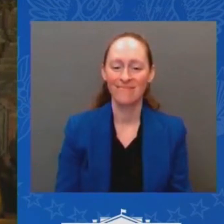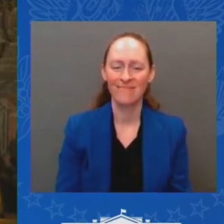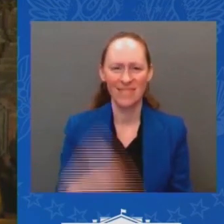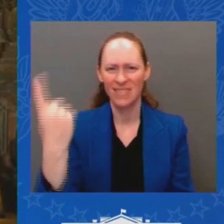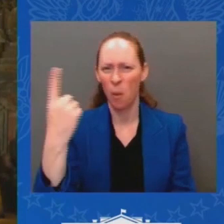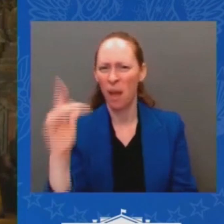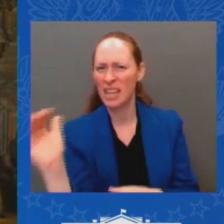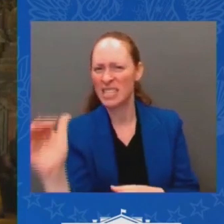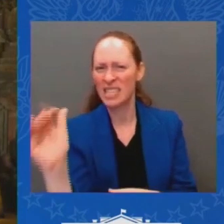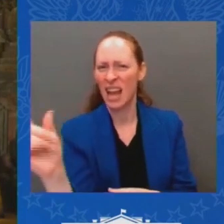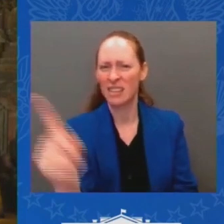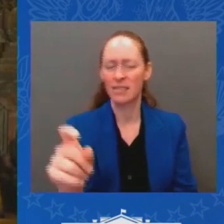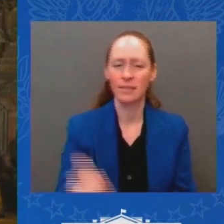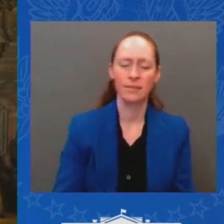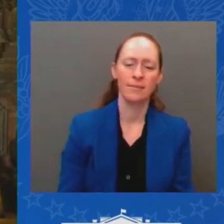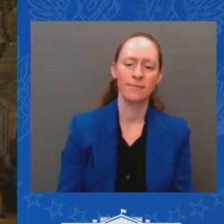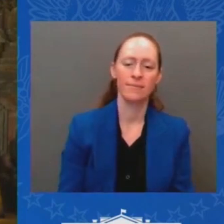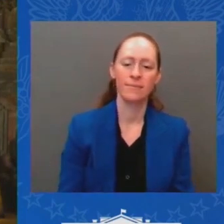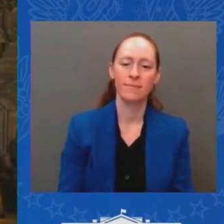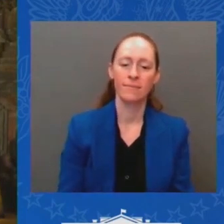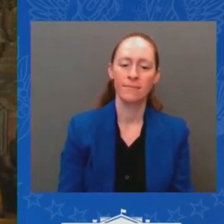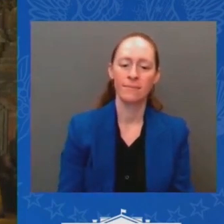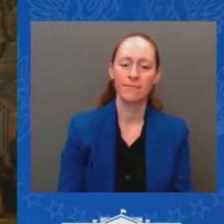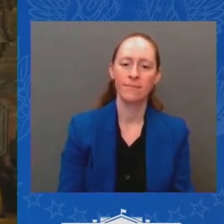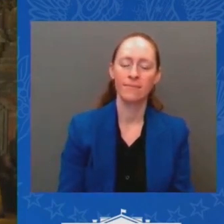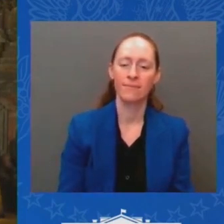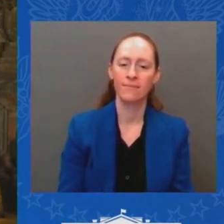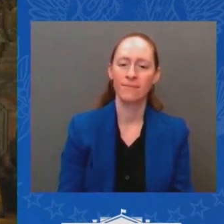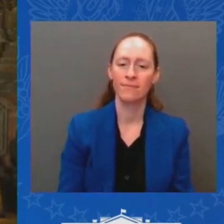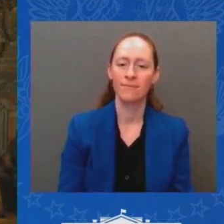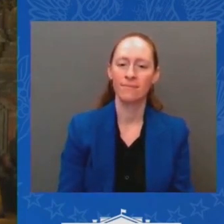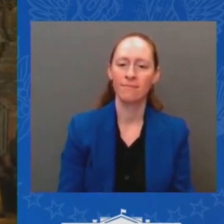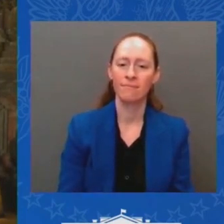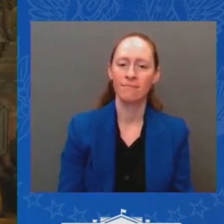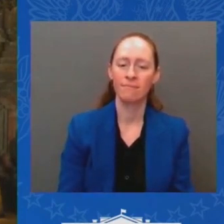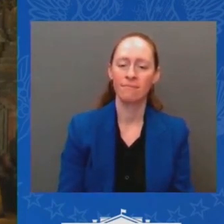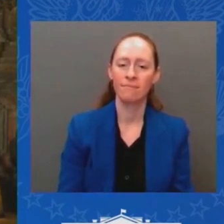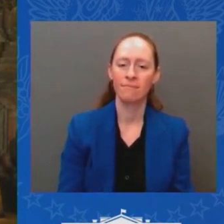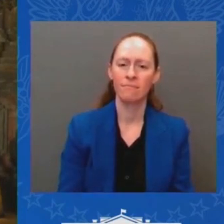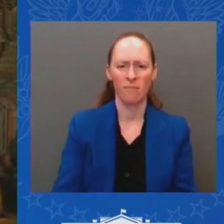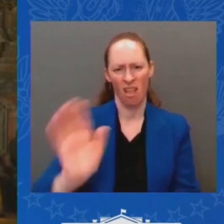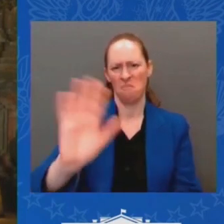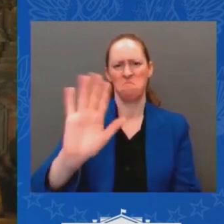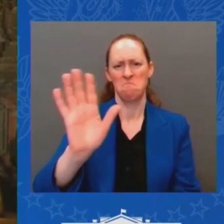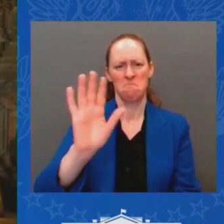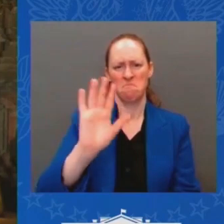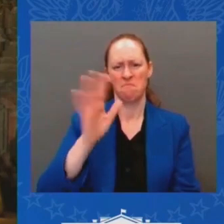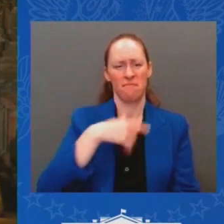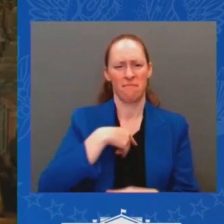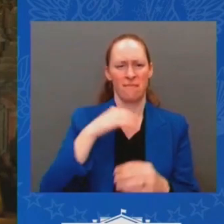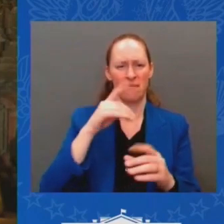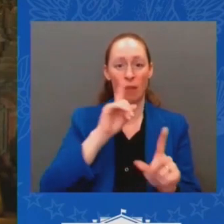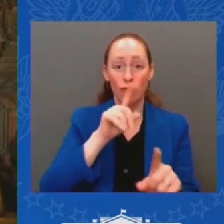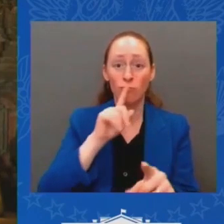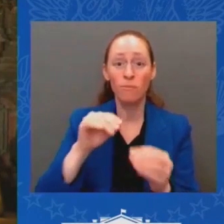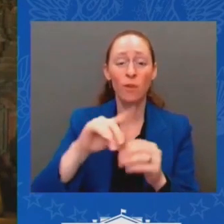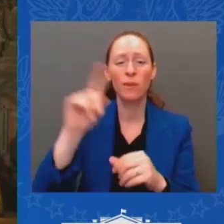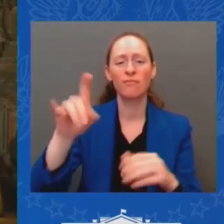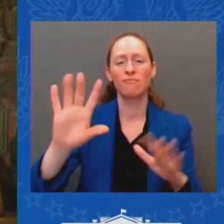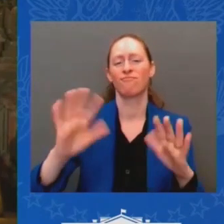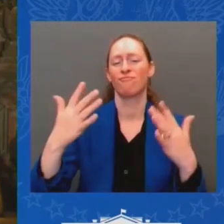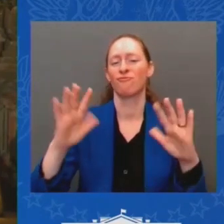maintain our positions. I'm not going to get into more questions. I shouldn't even answer your question. My mom's going to yell at me. no, I don't think... Question from an Indonesian?